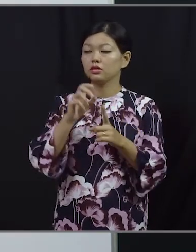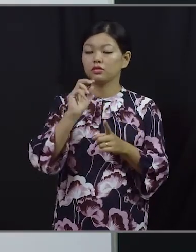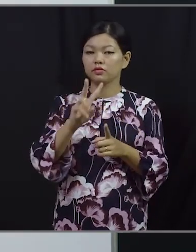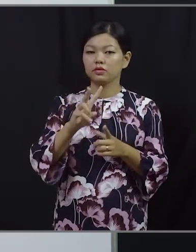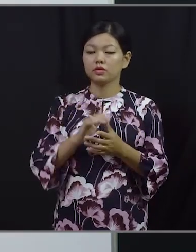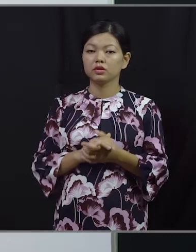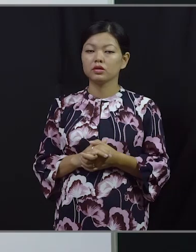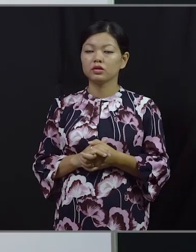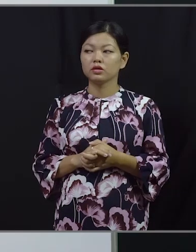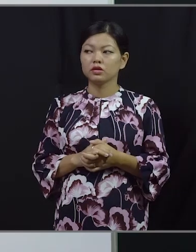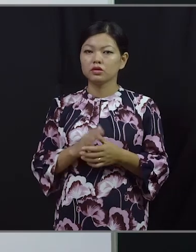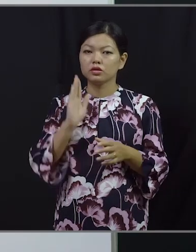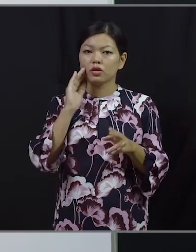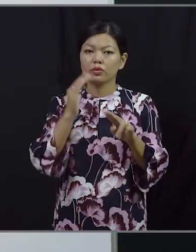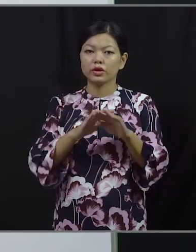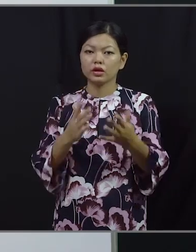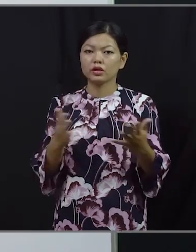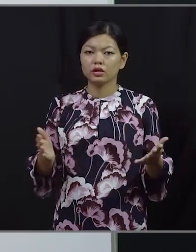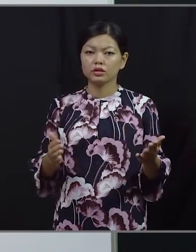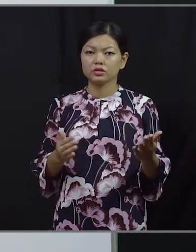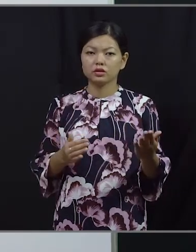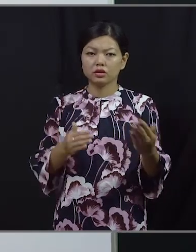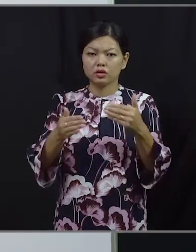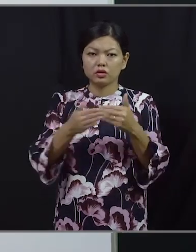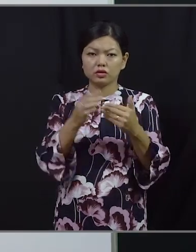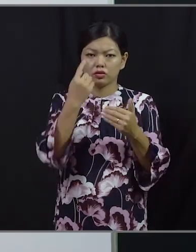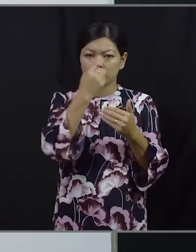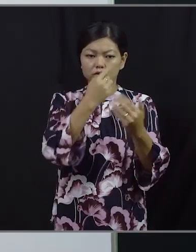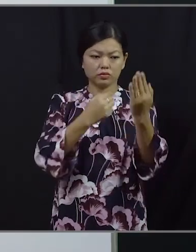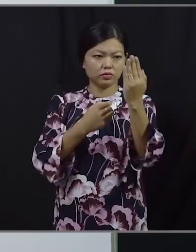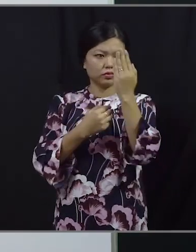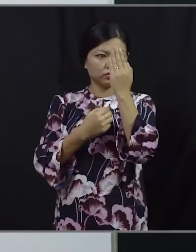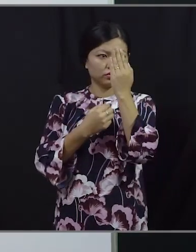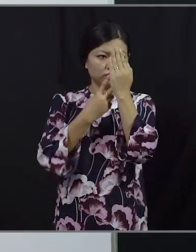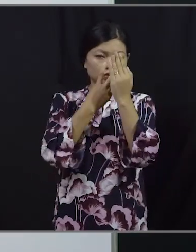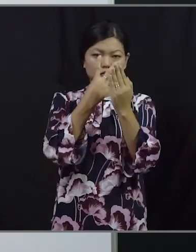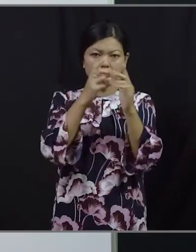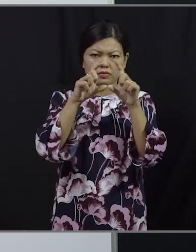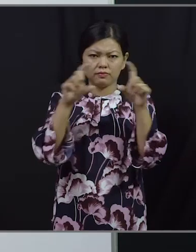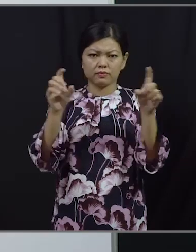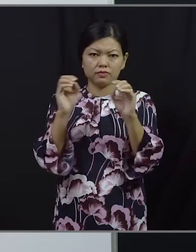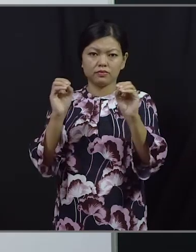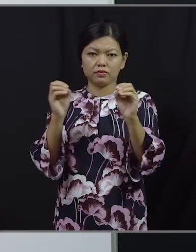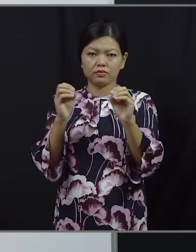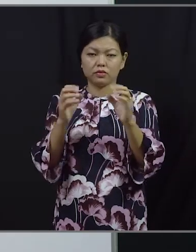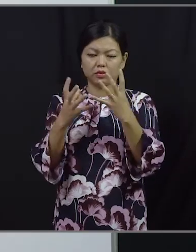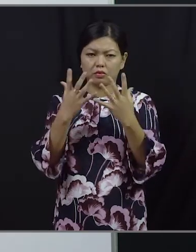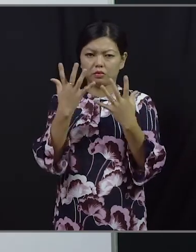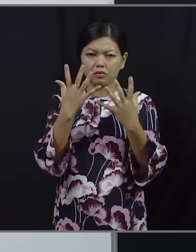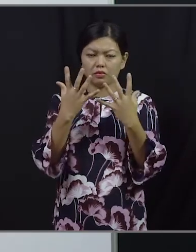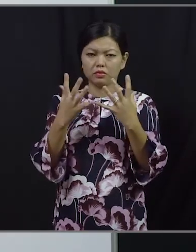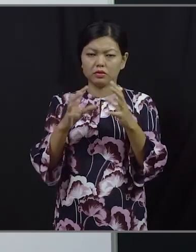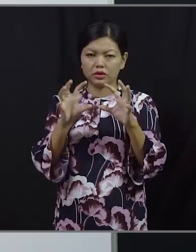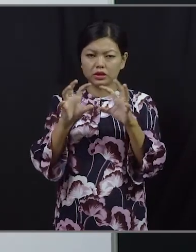eye, we'll see the blur image, right? So that's why the object must be held a specific distance from the eye. Is it clear? So